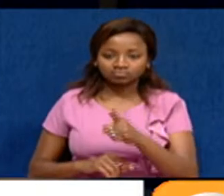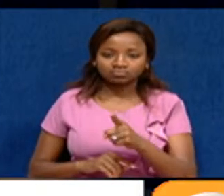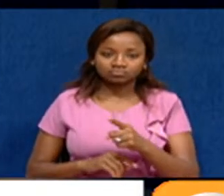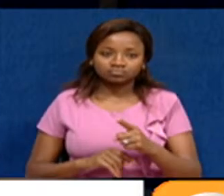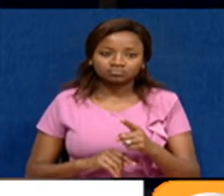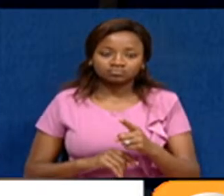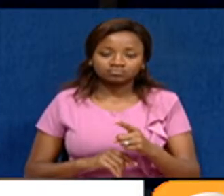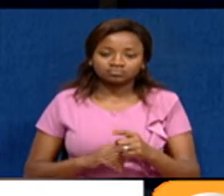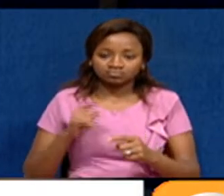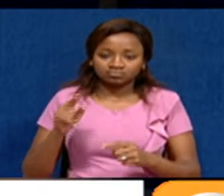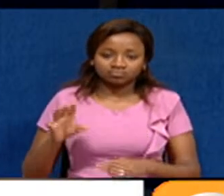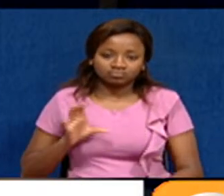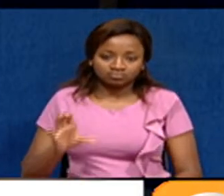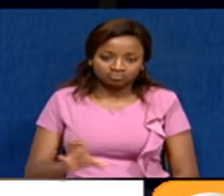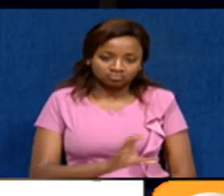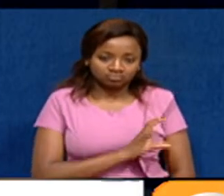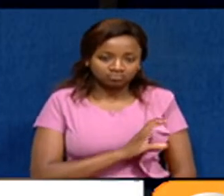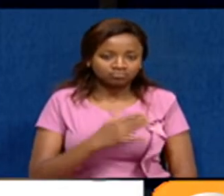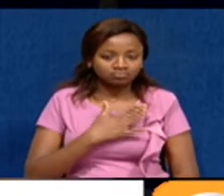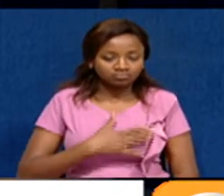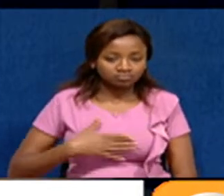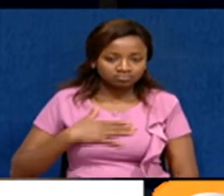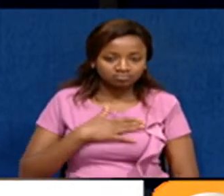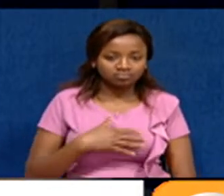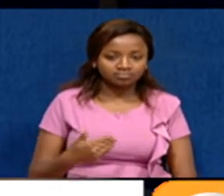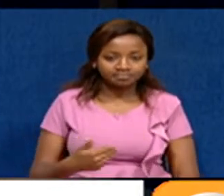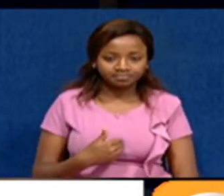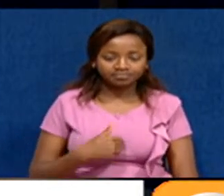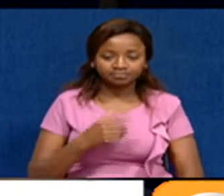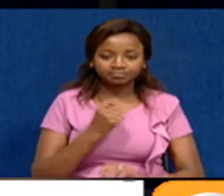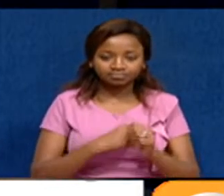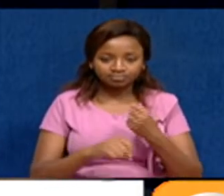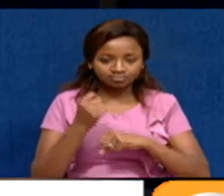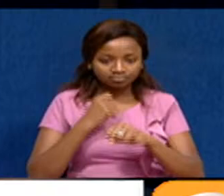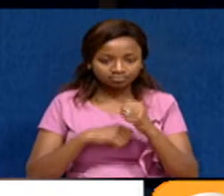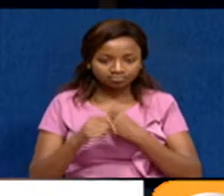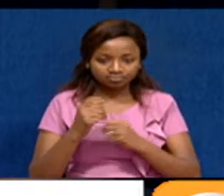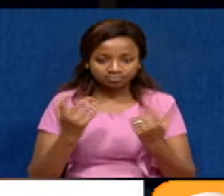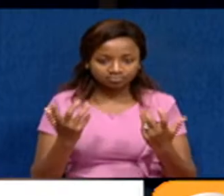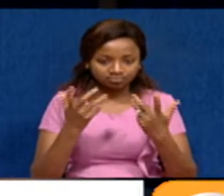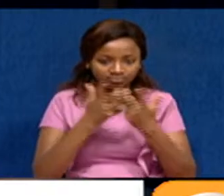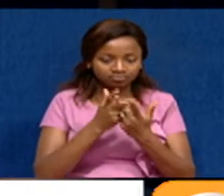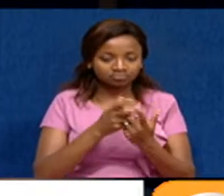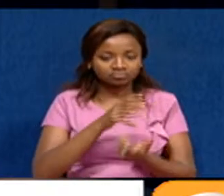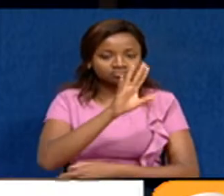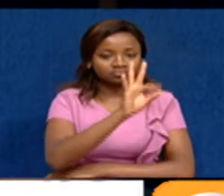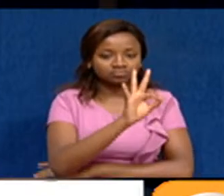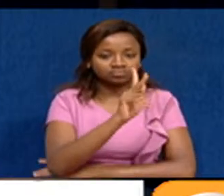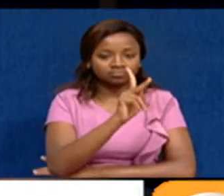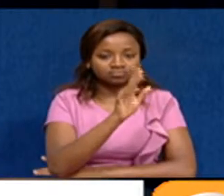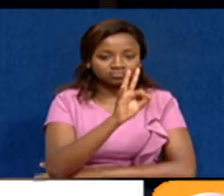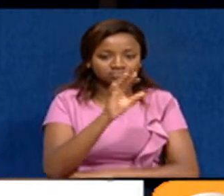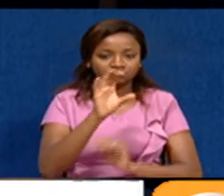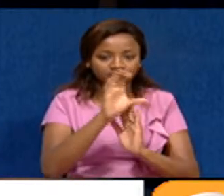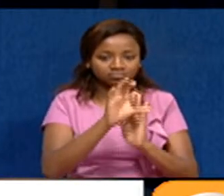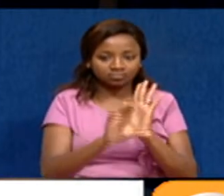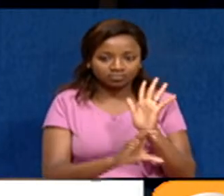the caretaker committee to conduct their activities in accordance with the FKF